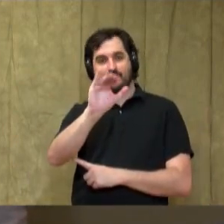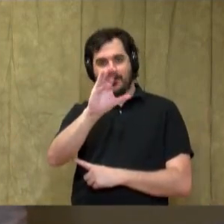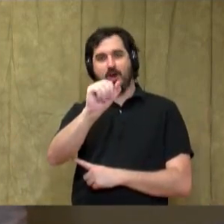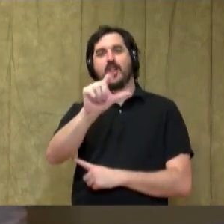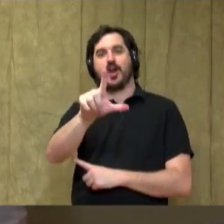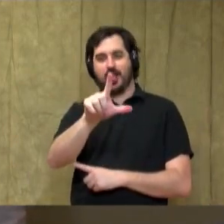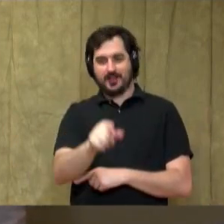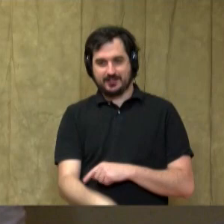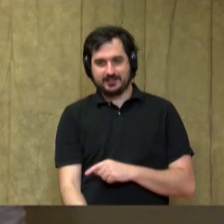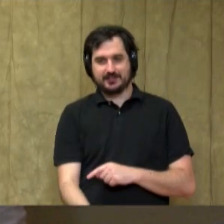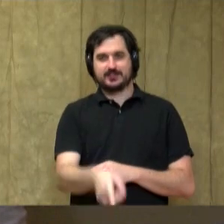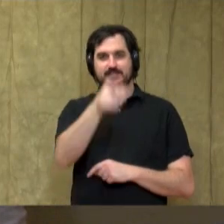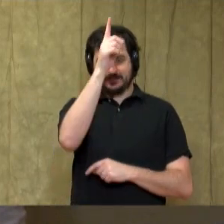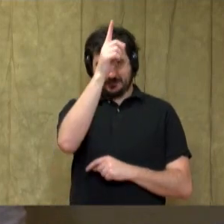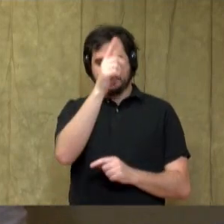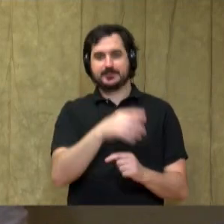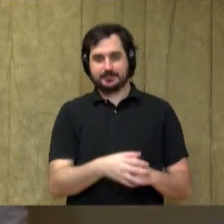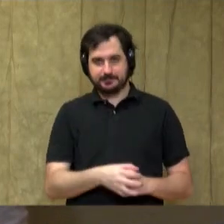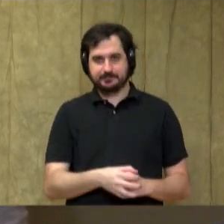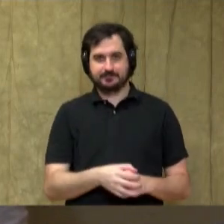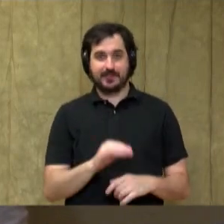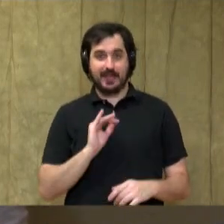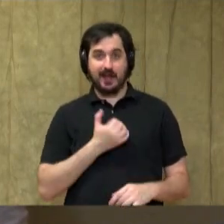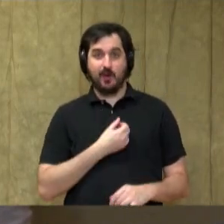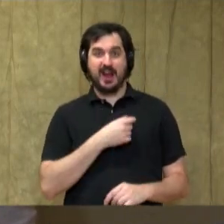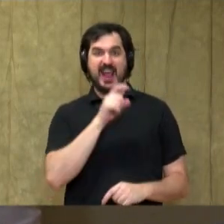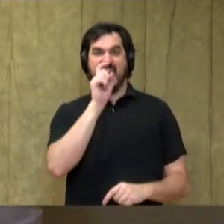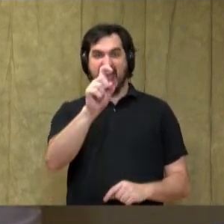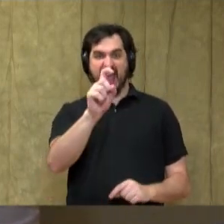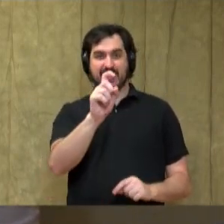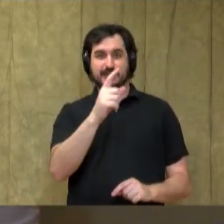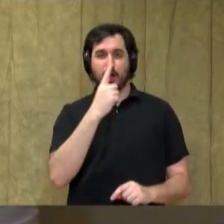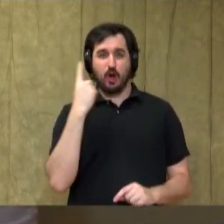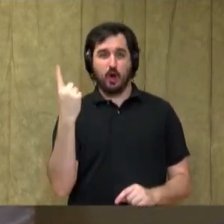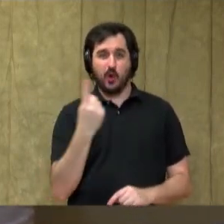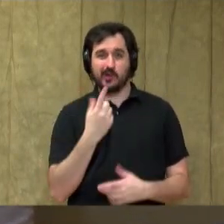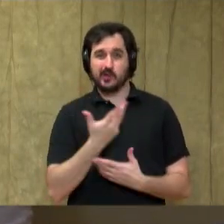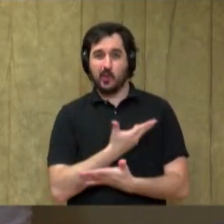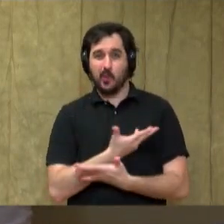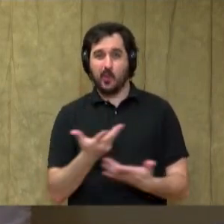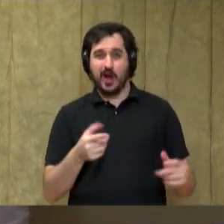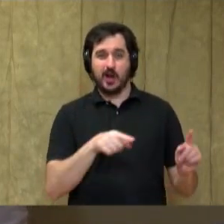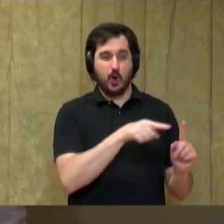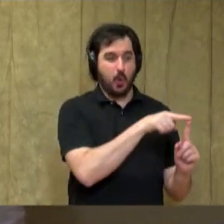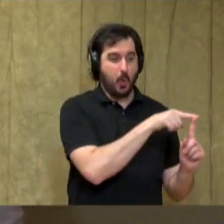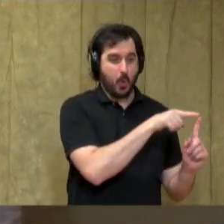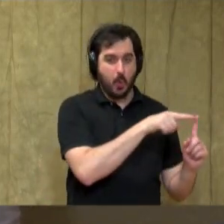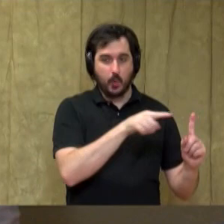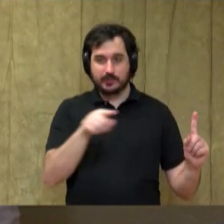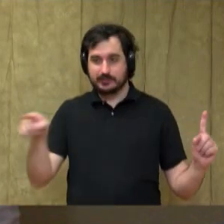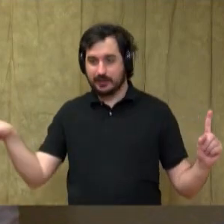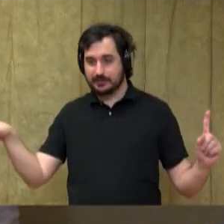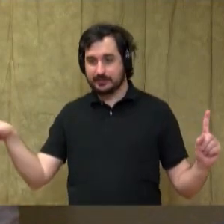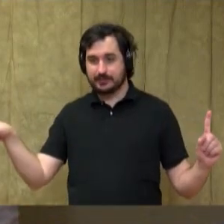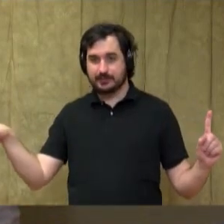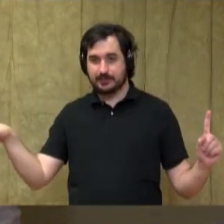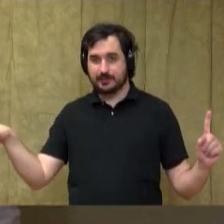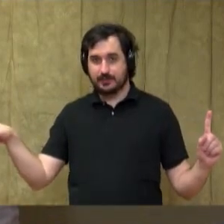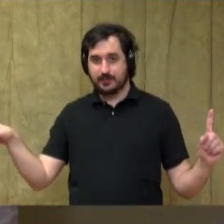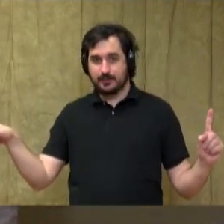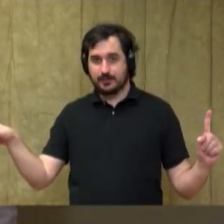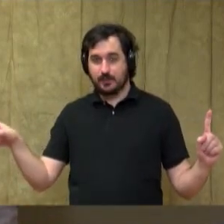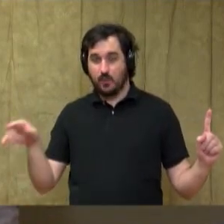we're going to look at today, our x always goes horizontally. So our x is going to go long ways. And